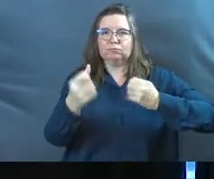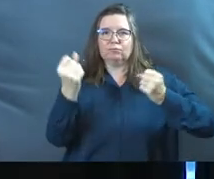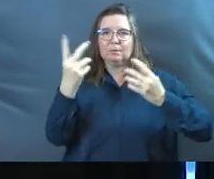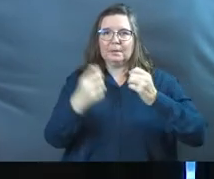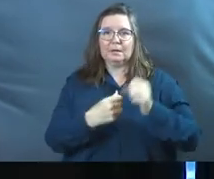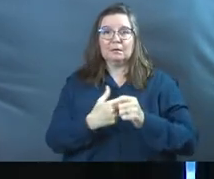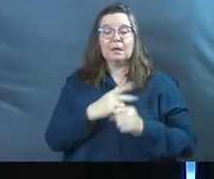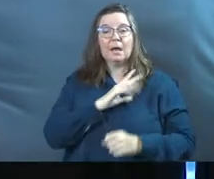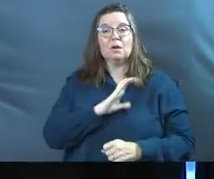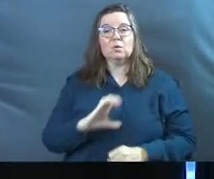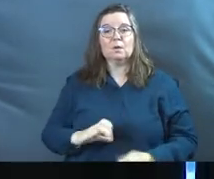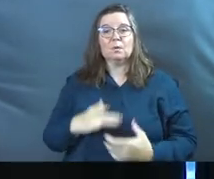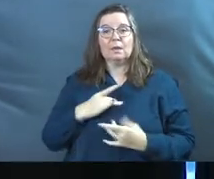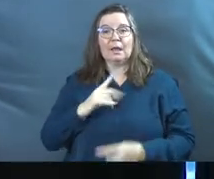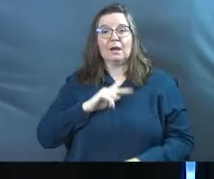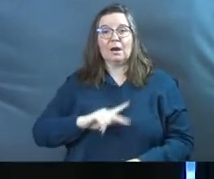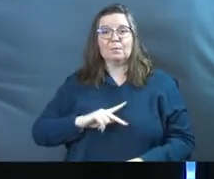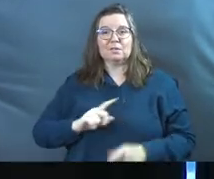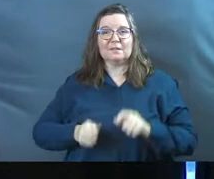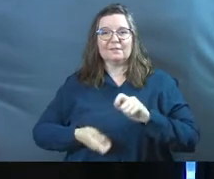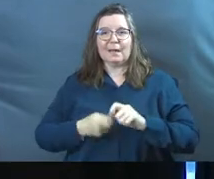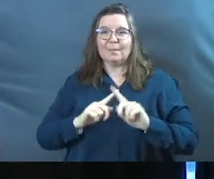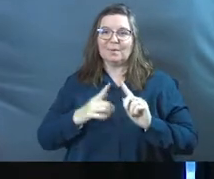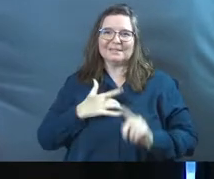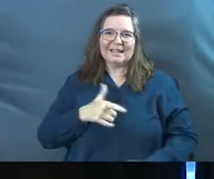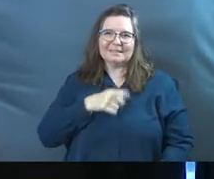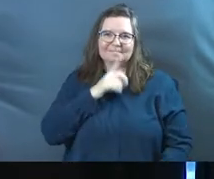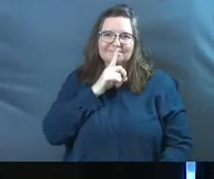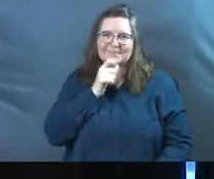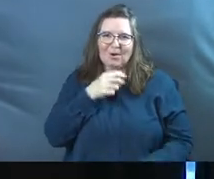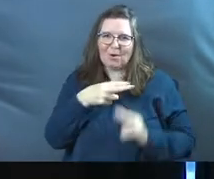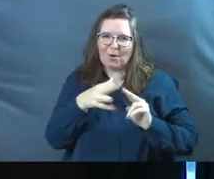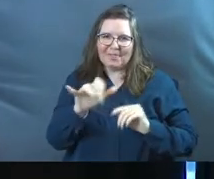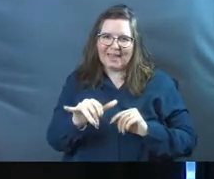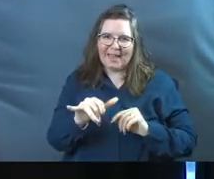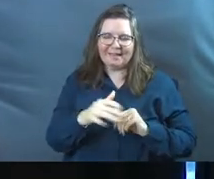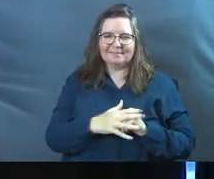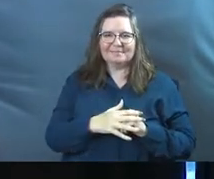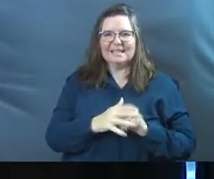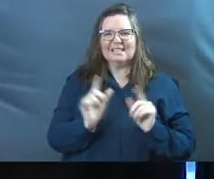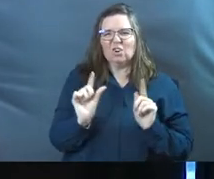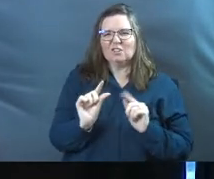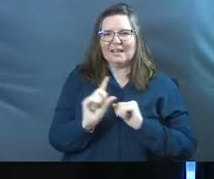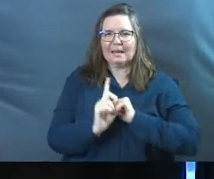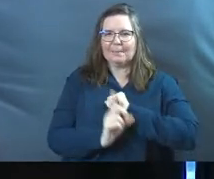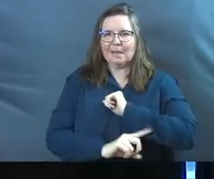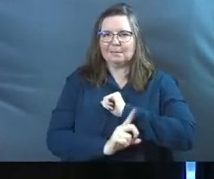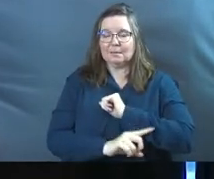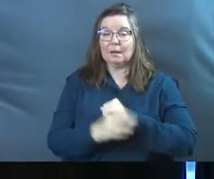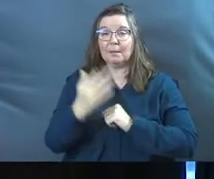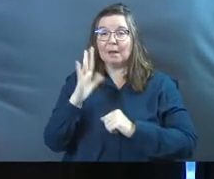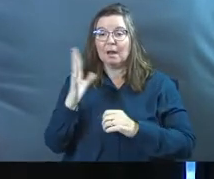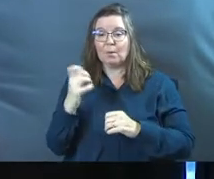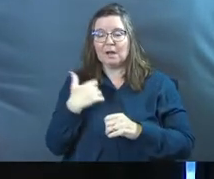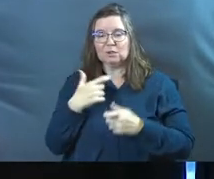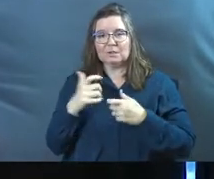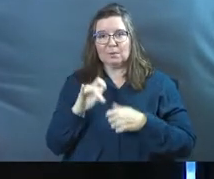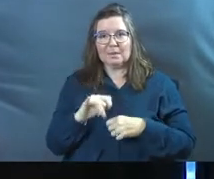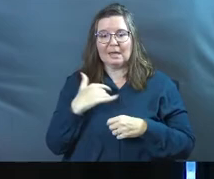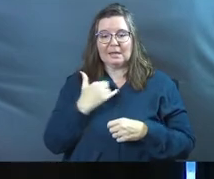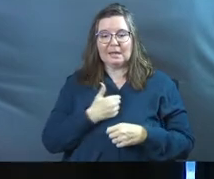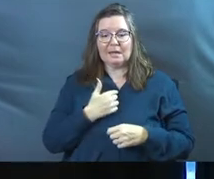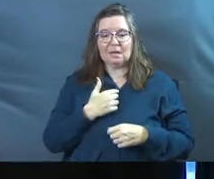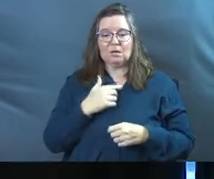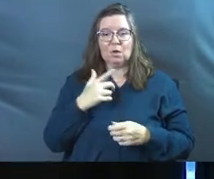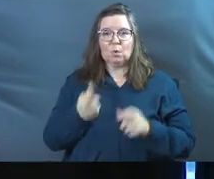we like our personal vengeance. We just don't call it that. It's our tiny punishments. And God wants to deal with that in